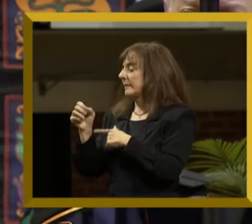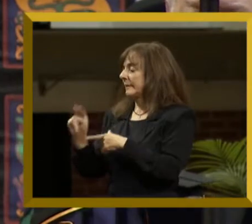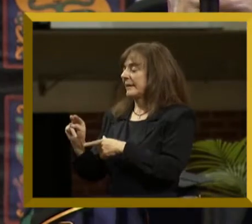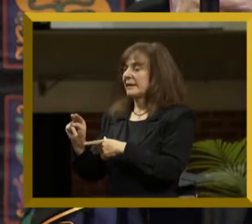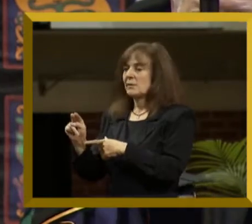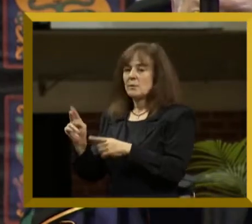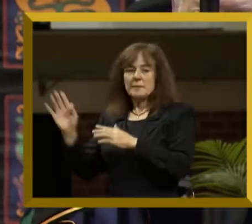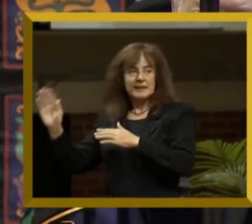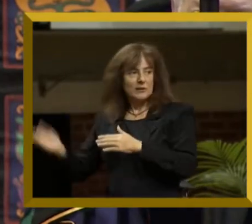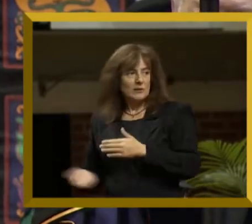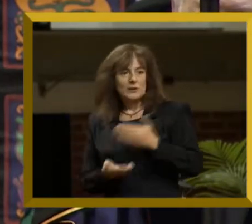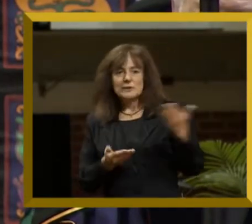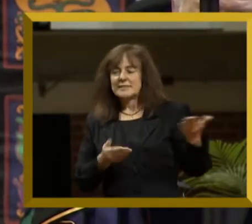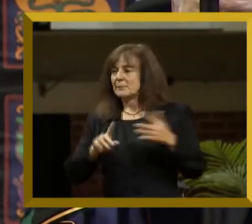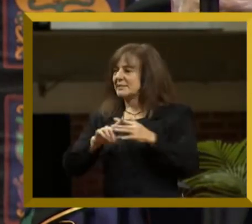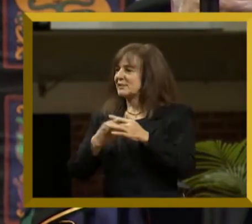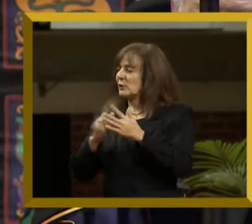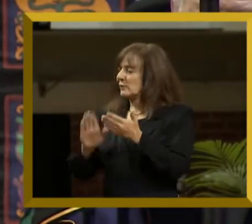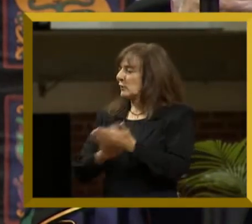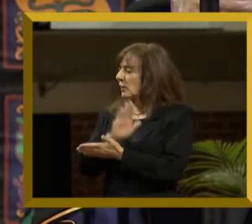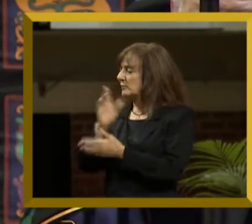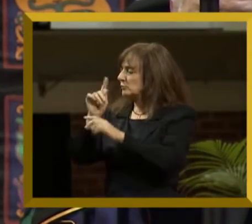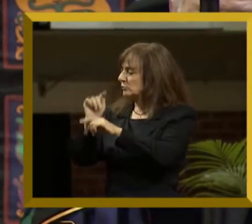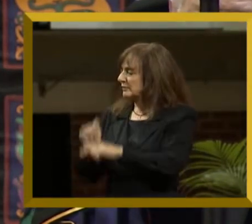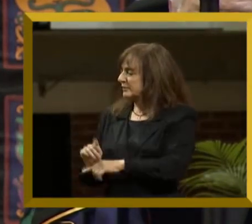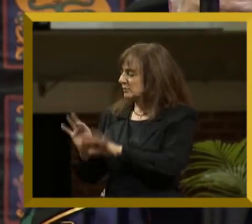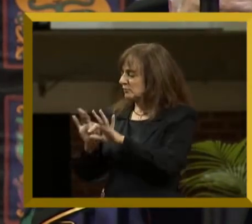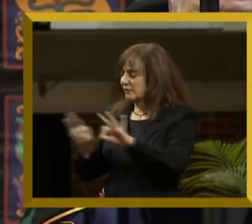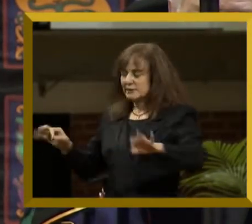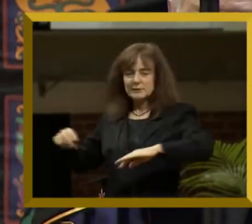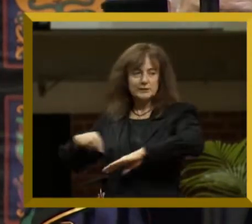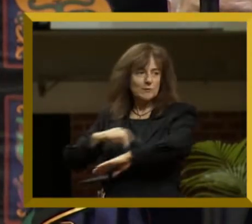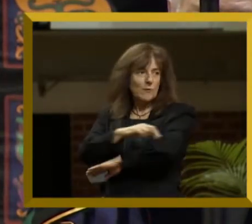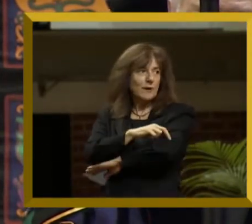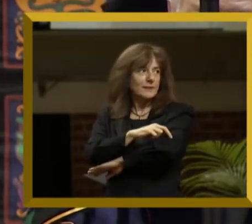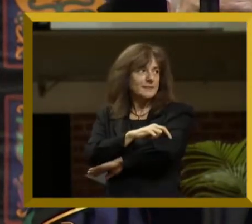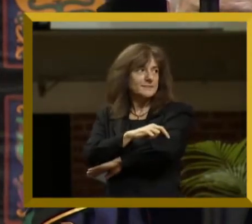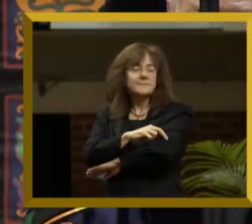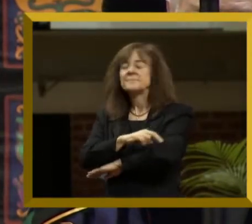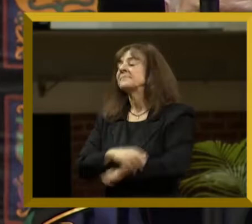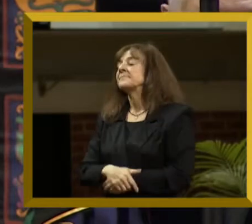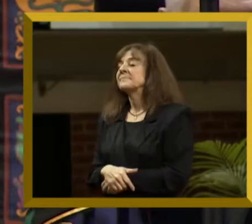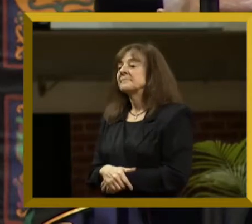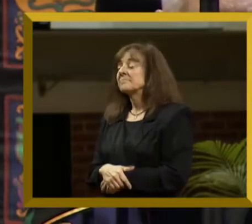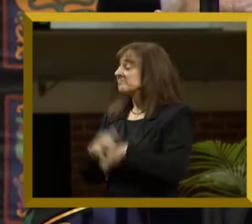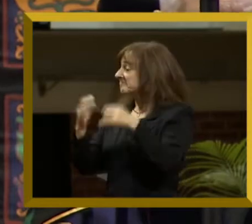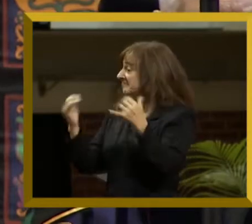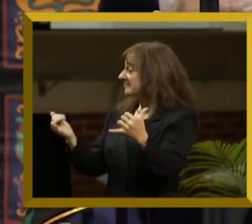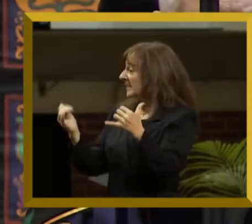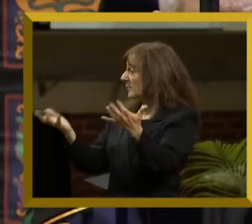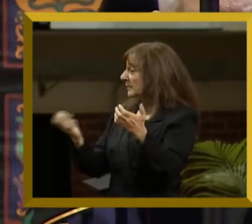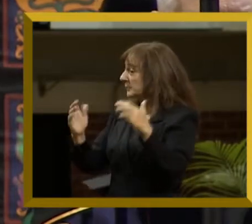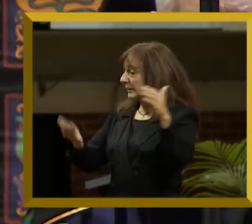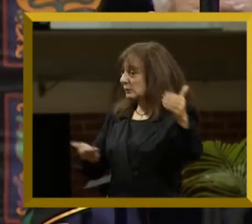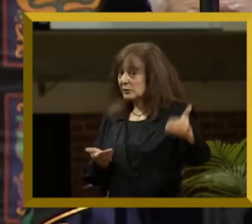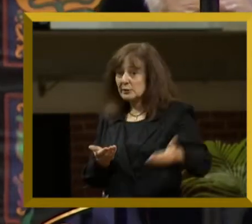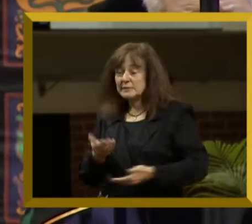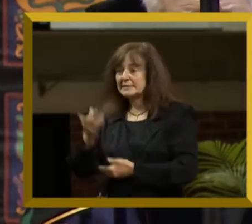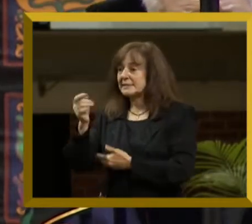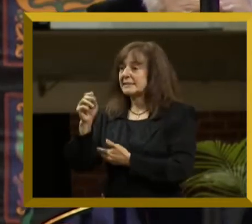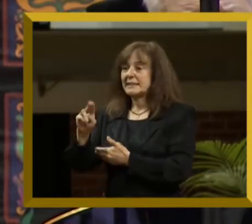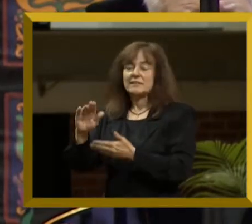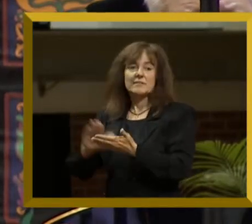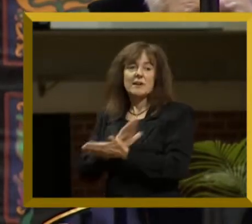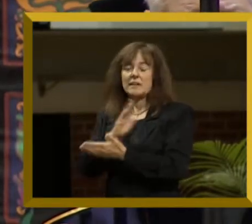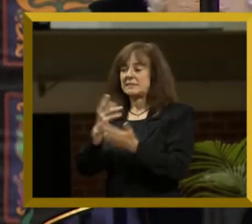will be introduced as we begin the college's traditional graduation walk. Now I would like to introduce the Dean of the